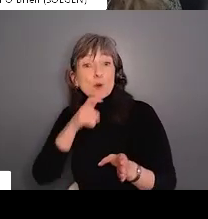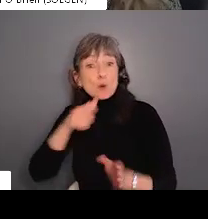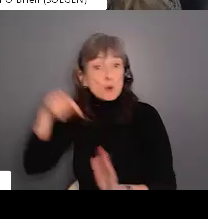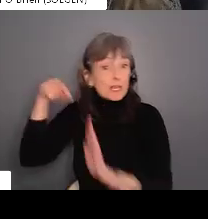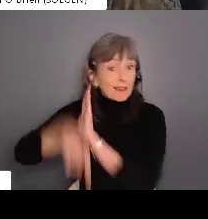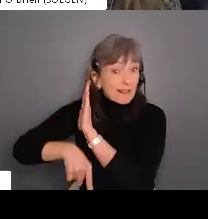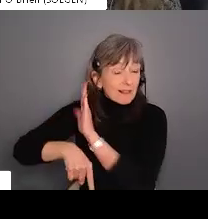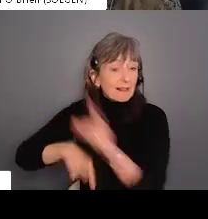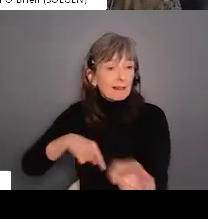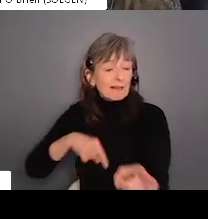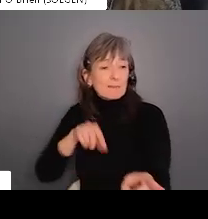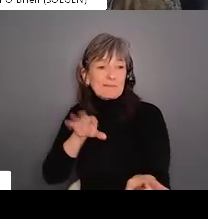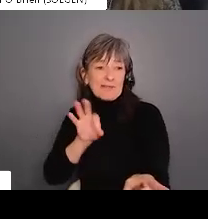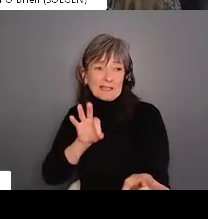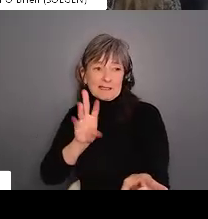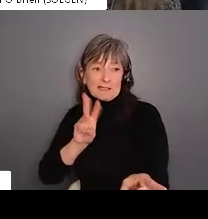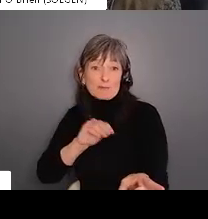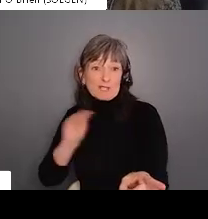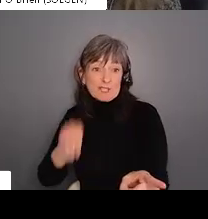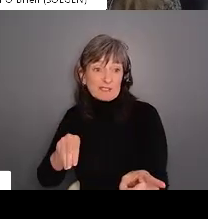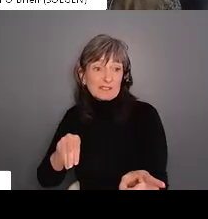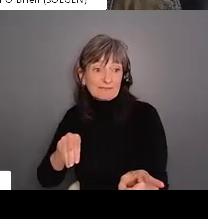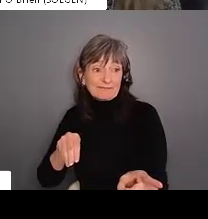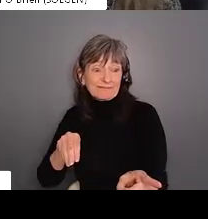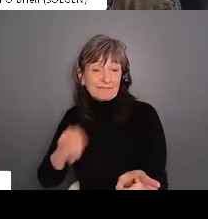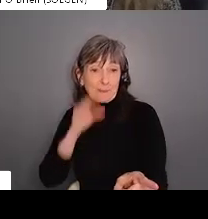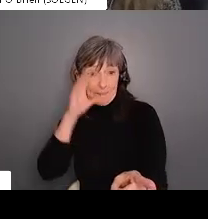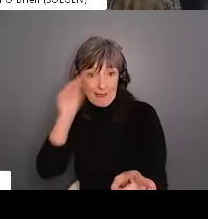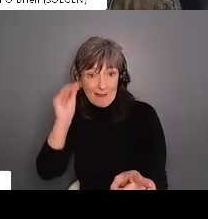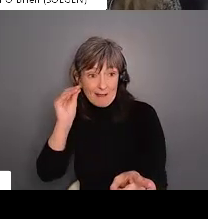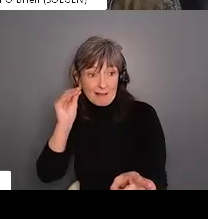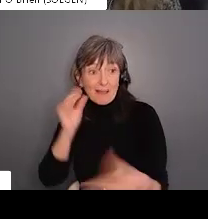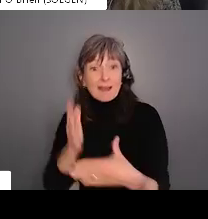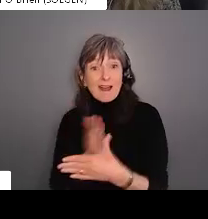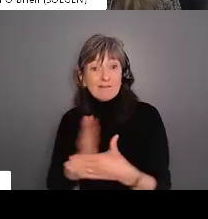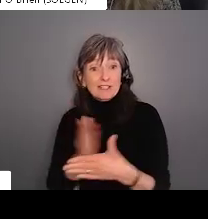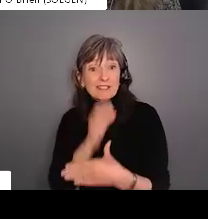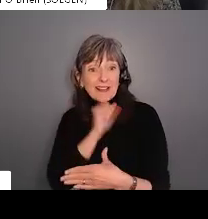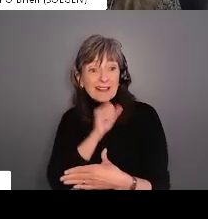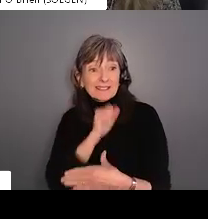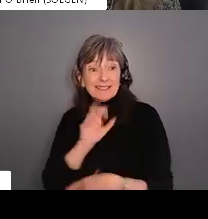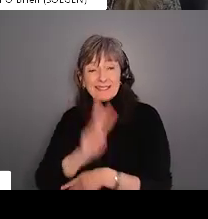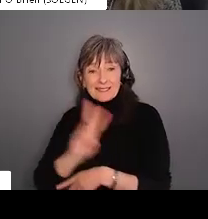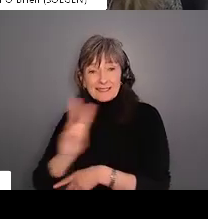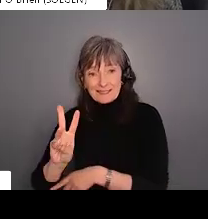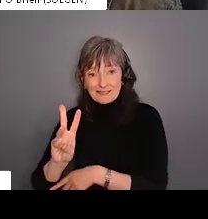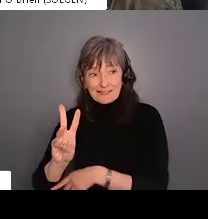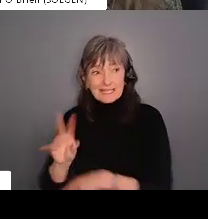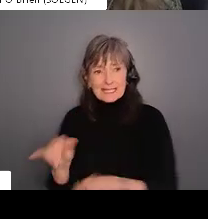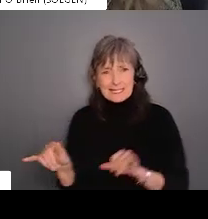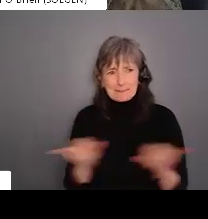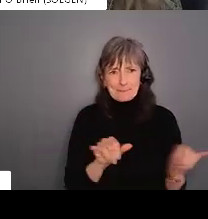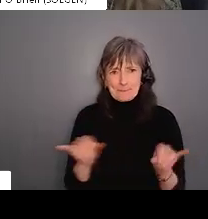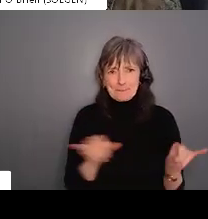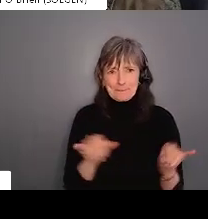or person who caused the death, 96% were male, and the median age is very similar, 66. We have